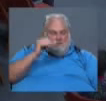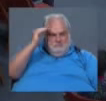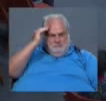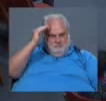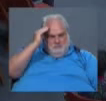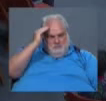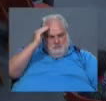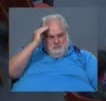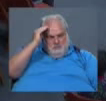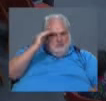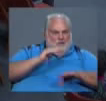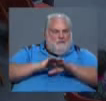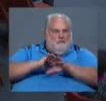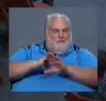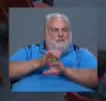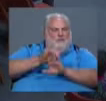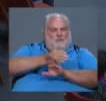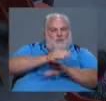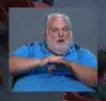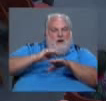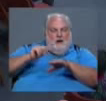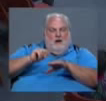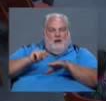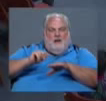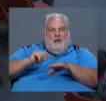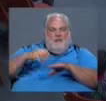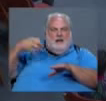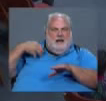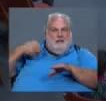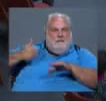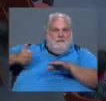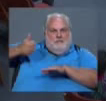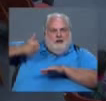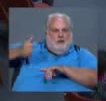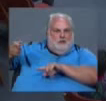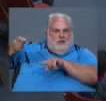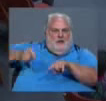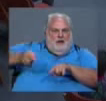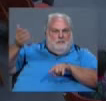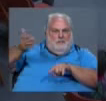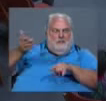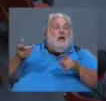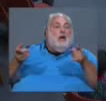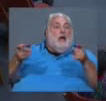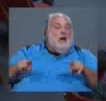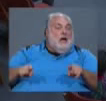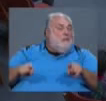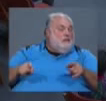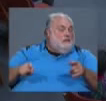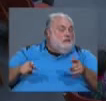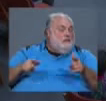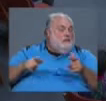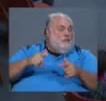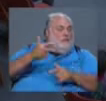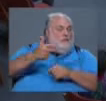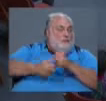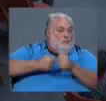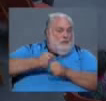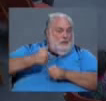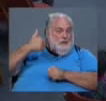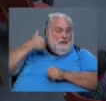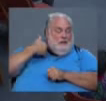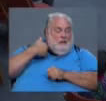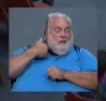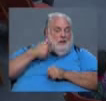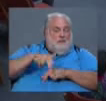Rock, before I call on the commander for a presentation, let me mention that about 3 years ago, I was sitting in my office